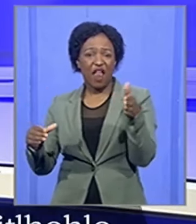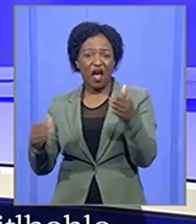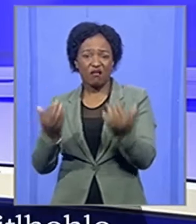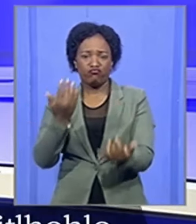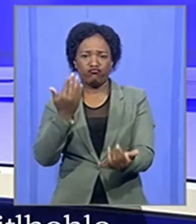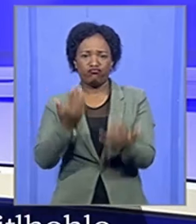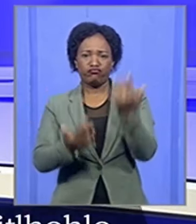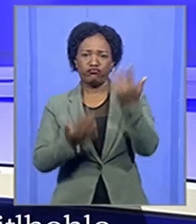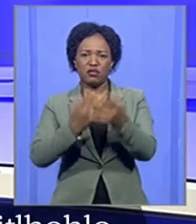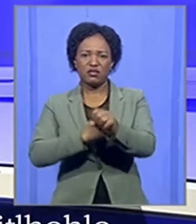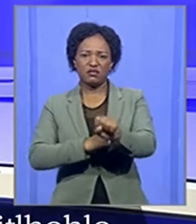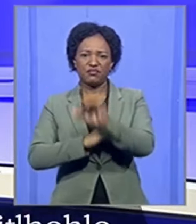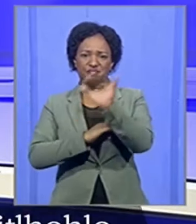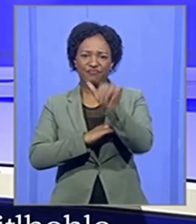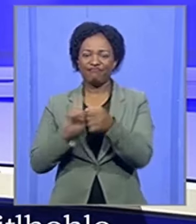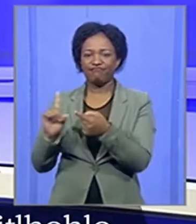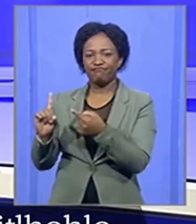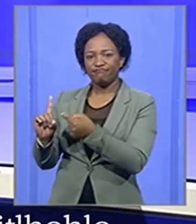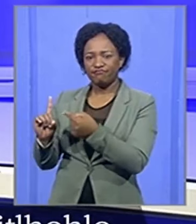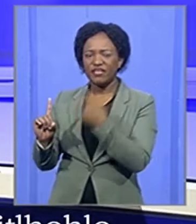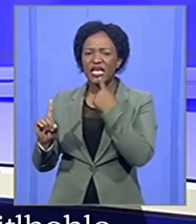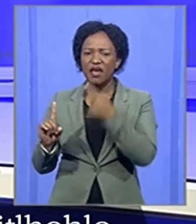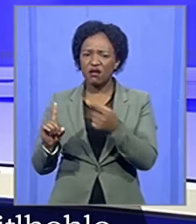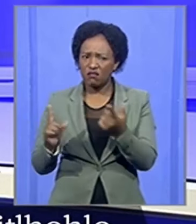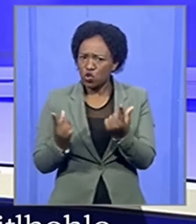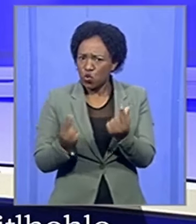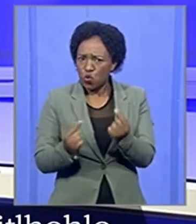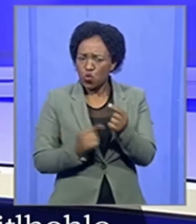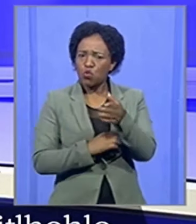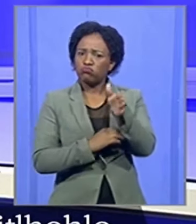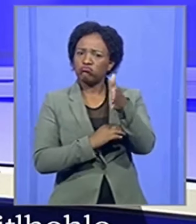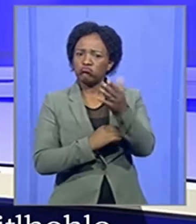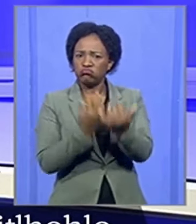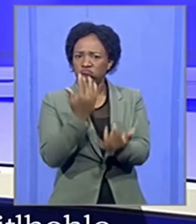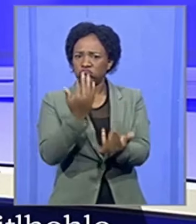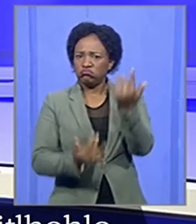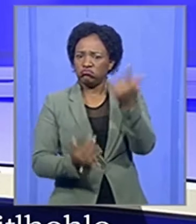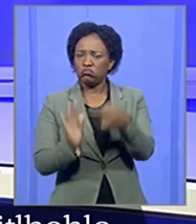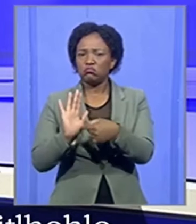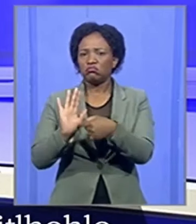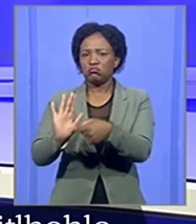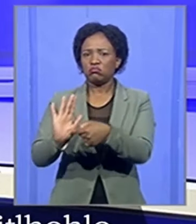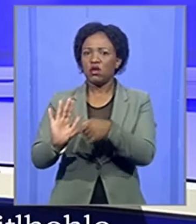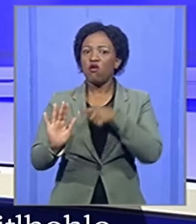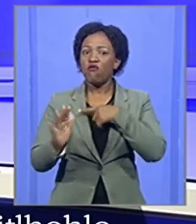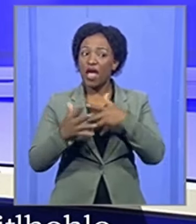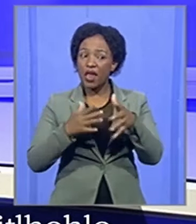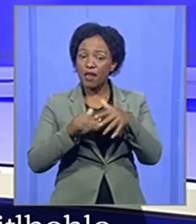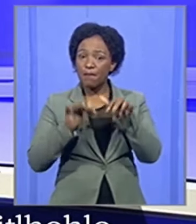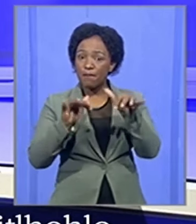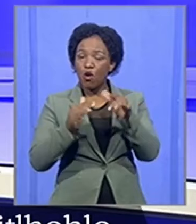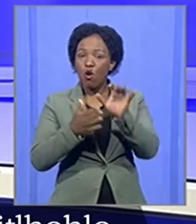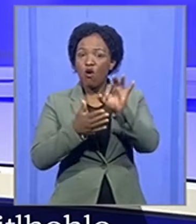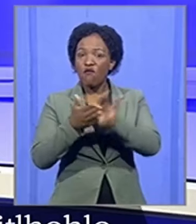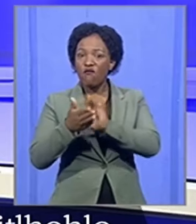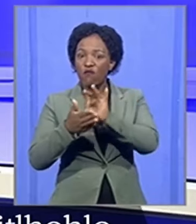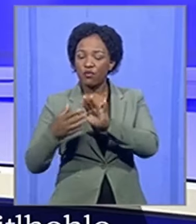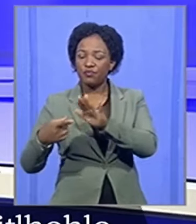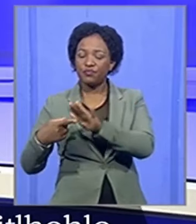flaga ya Afrika Borwa. Steenhuisen o re papatšo yeo ke fela segopotšo go bakgethi bao ba ya go voutela mokgatlo wa ANC, EFF le wa